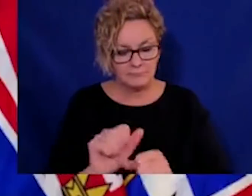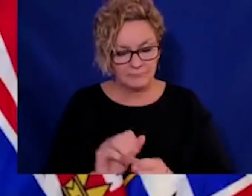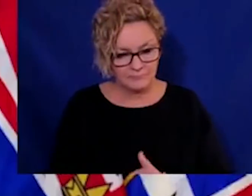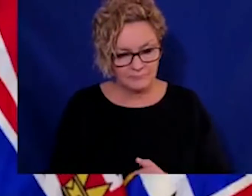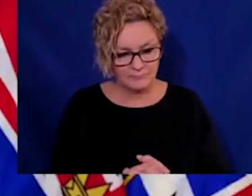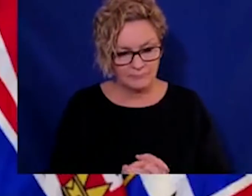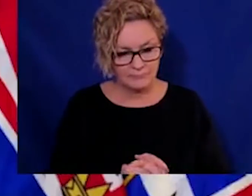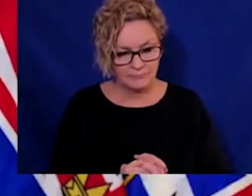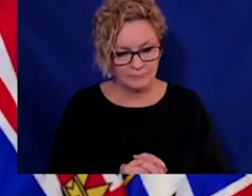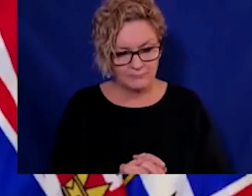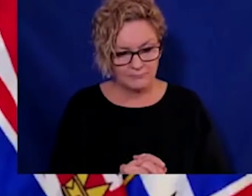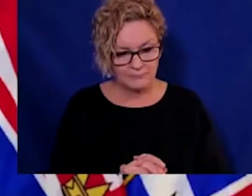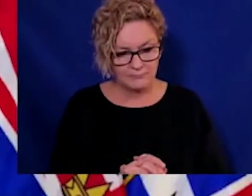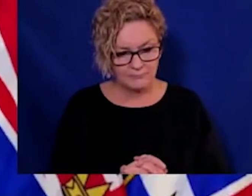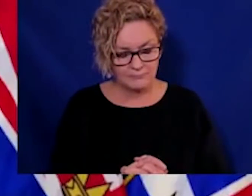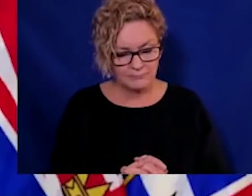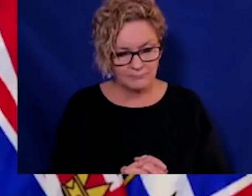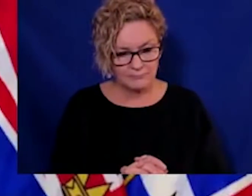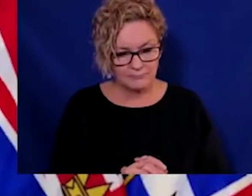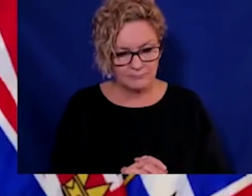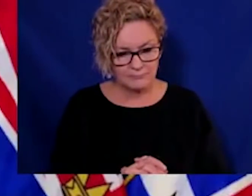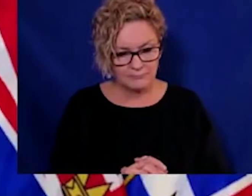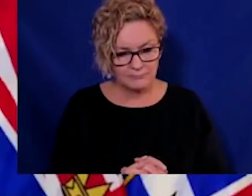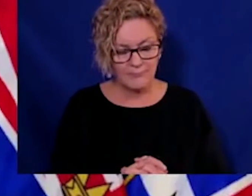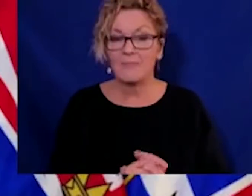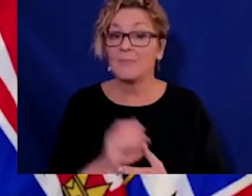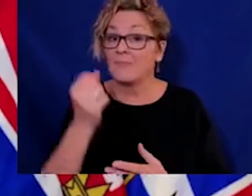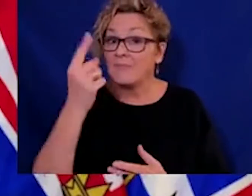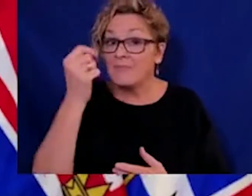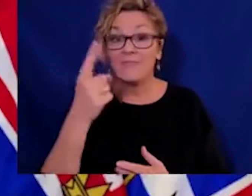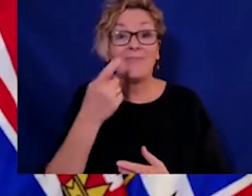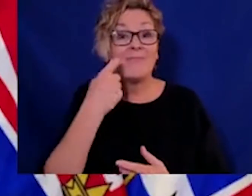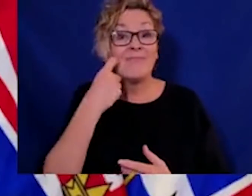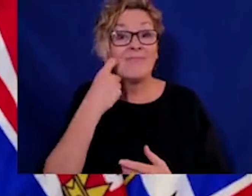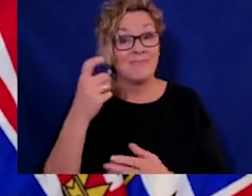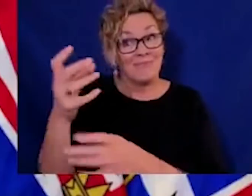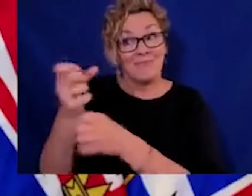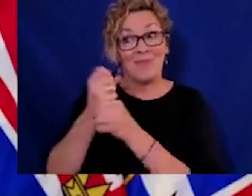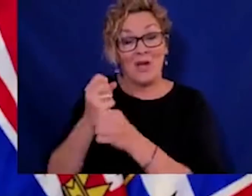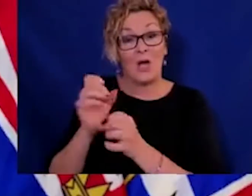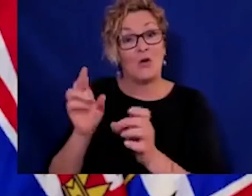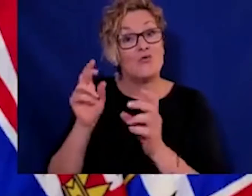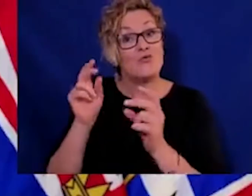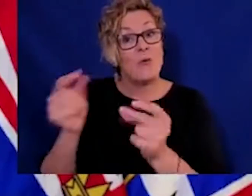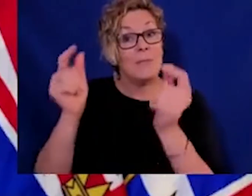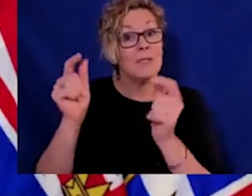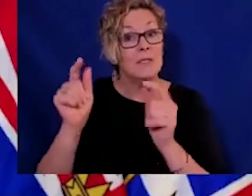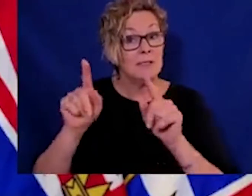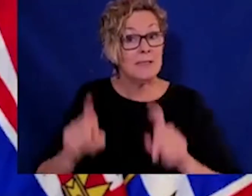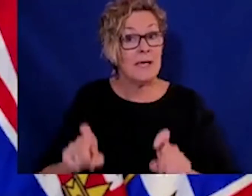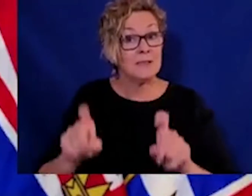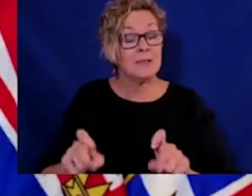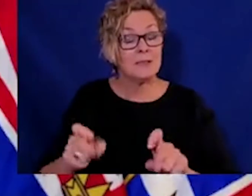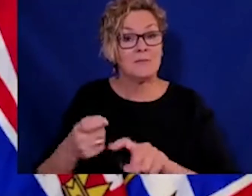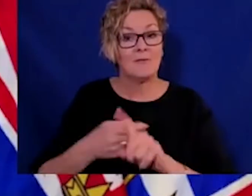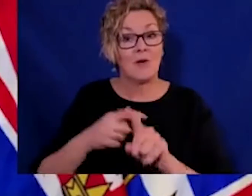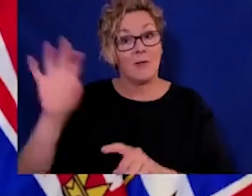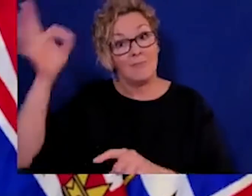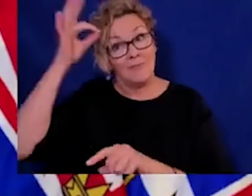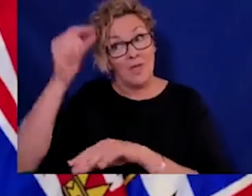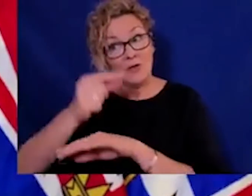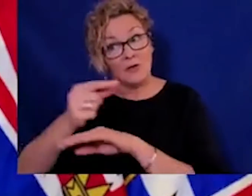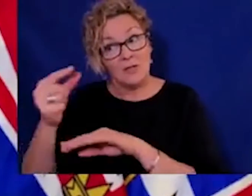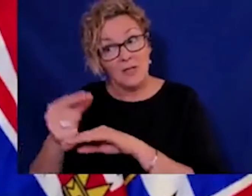are not the tests, so these rapid tests are not what is being used in the NHL or in the movie industry. They